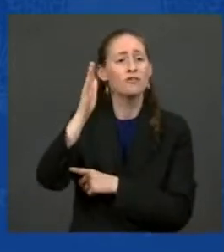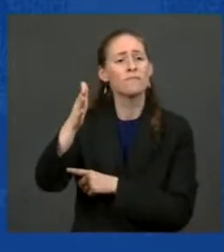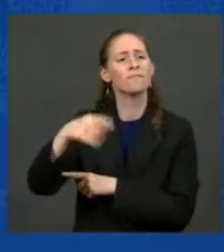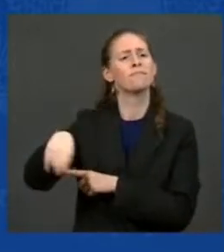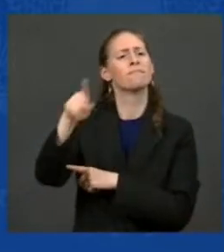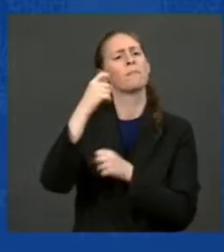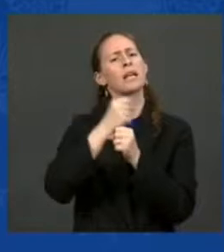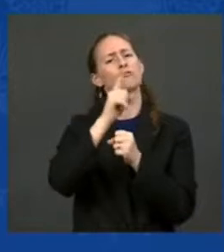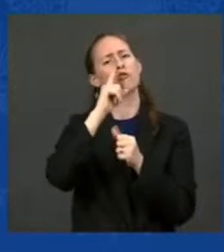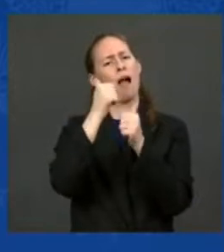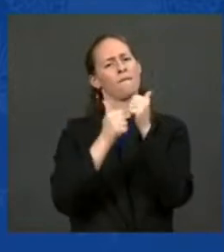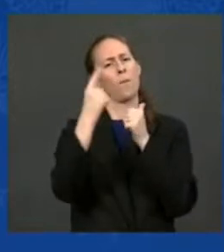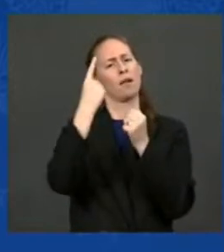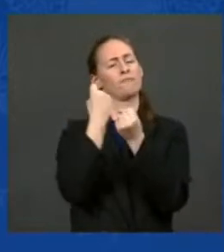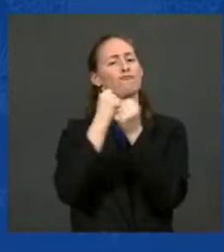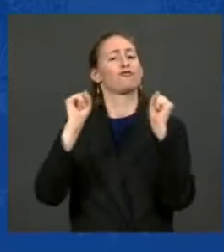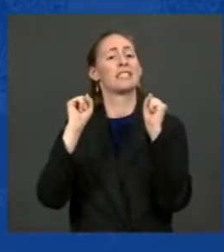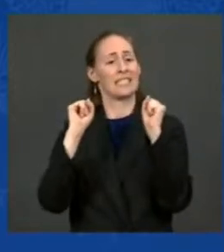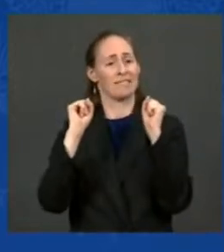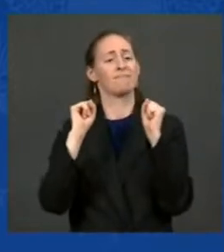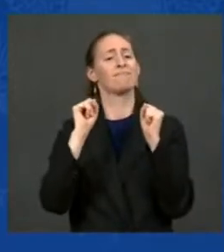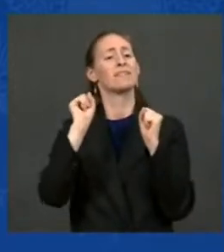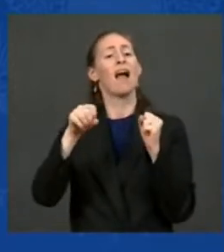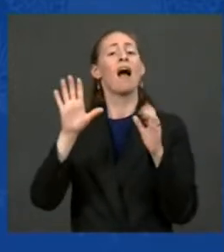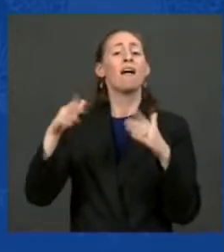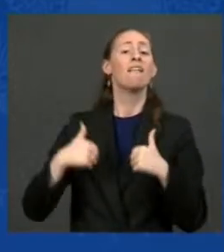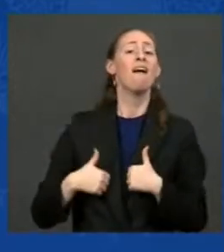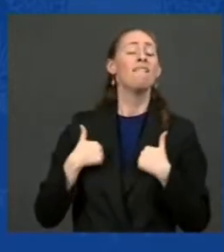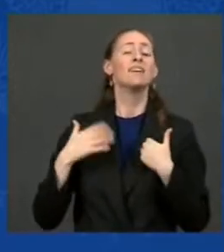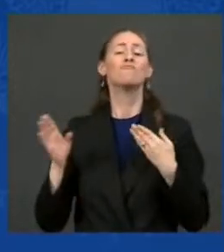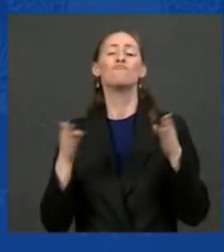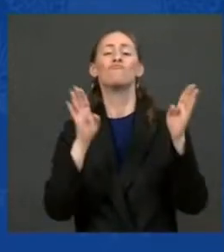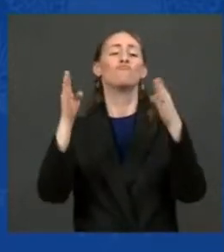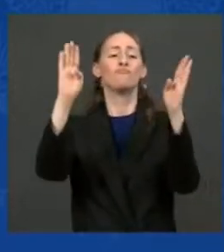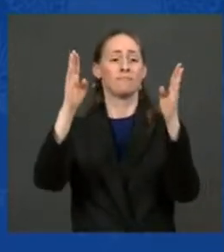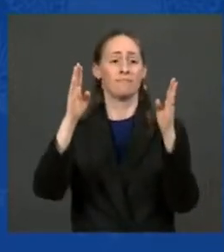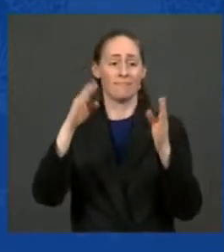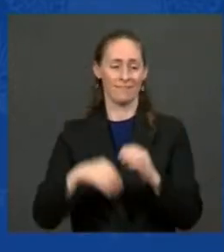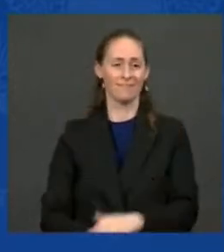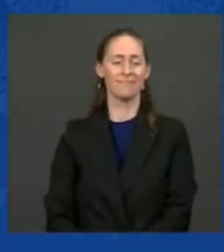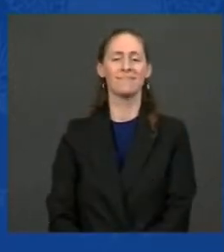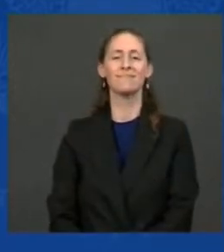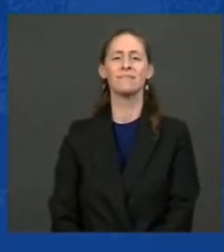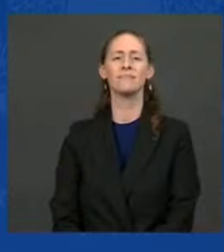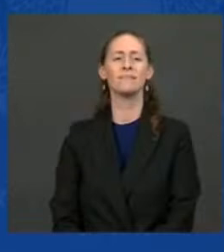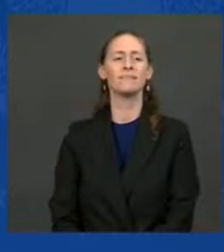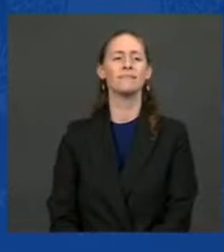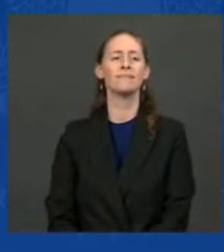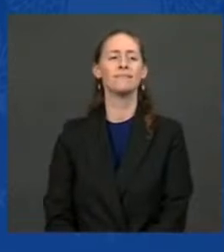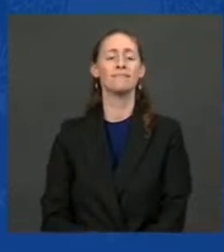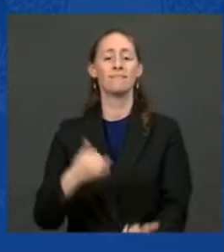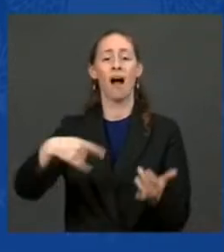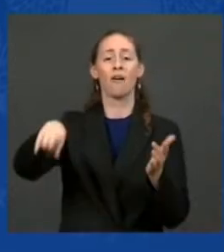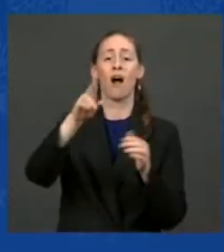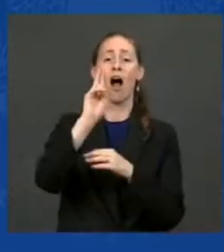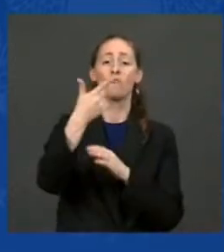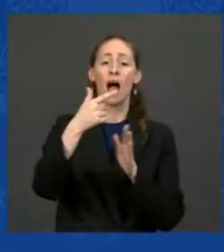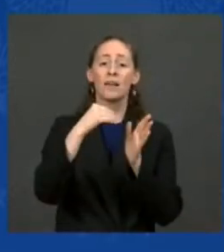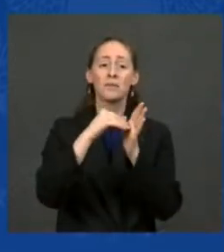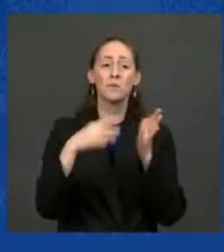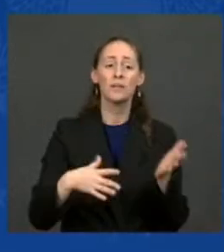and unleash their full potential. And for you students that are here, undergraduates at this great institution,